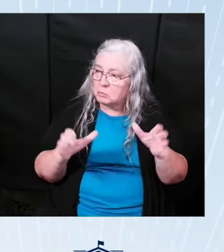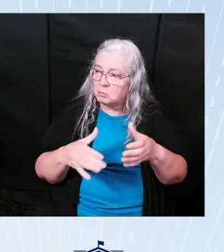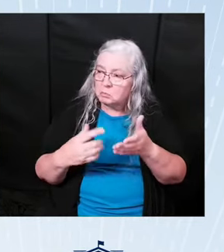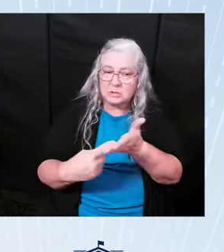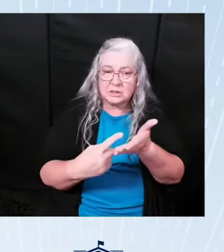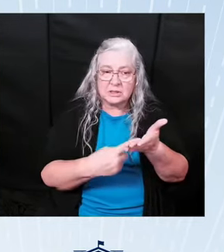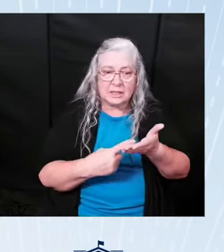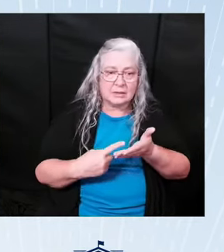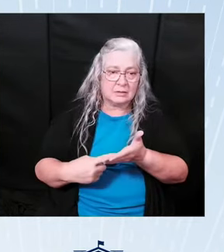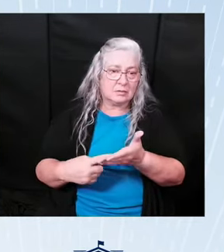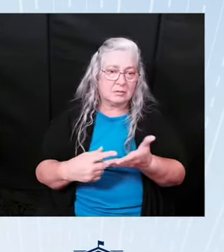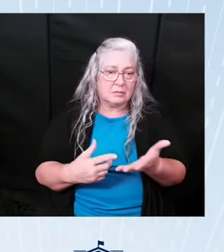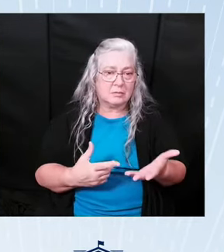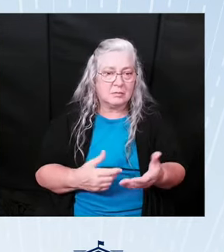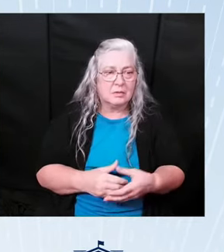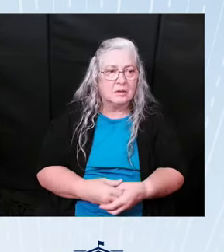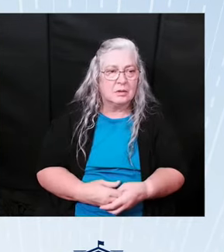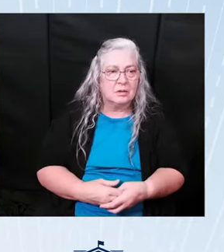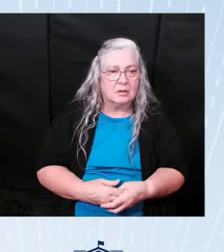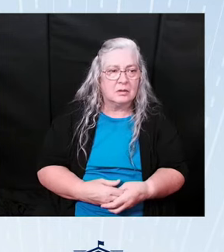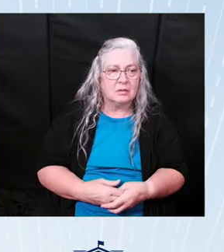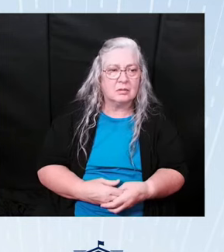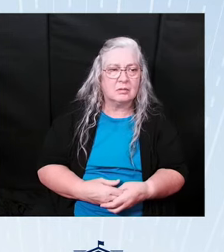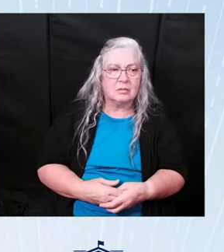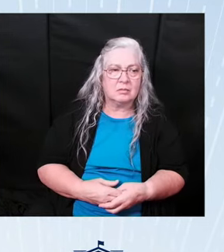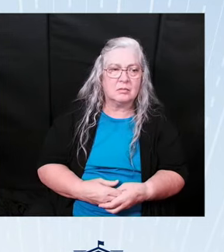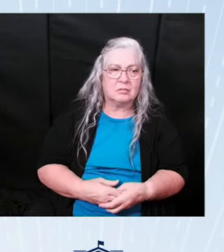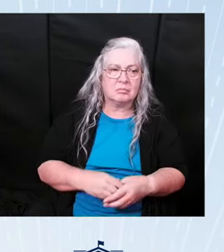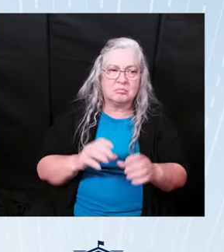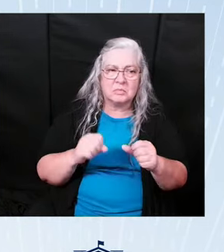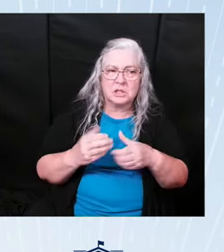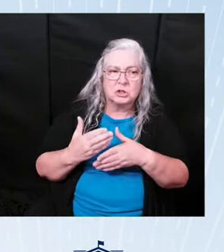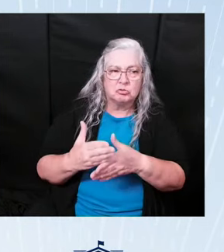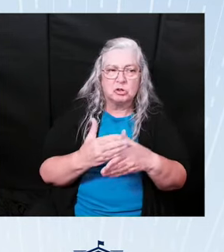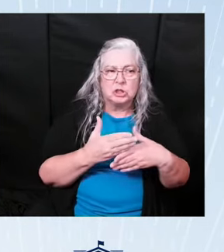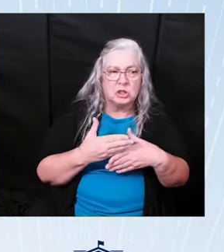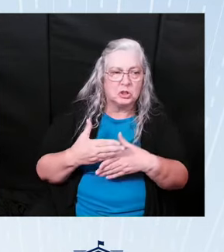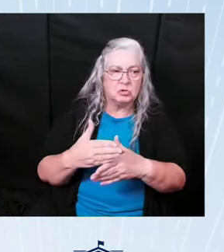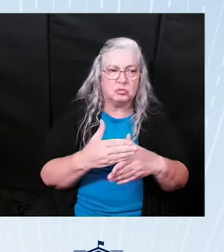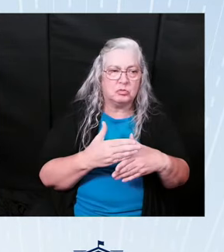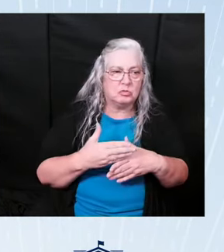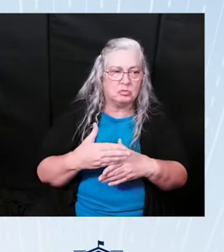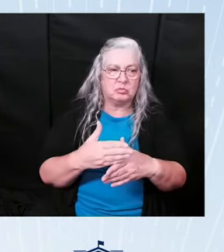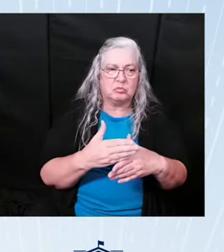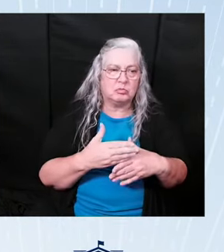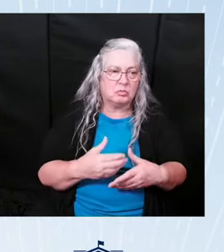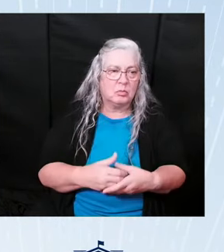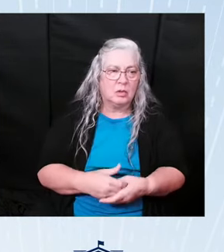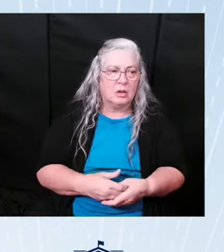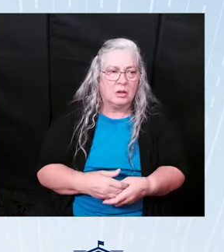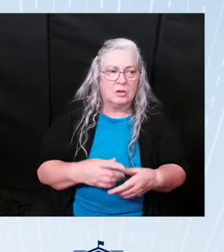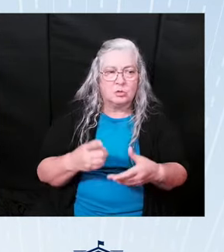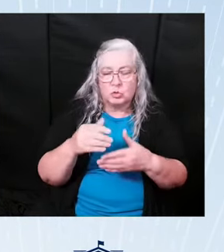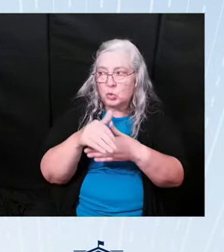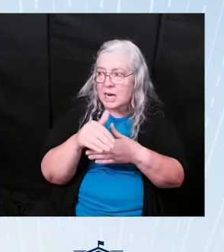in those ideas, so I appreciate that. I just want to say thank you to this group again